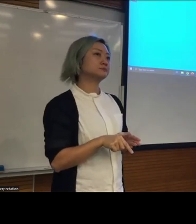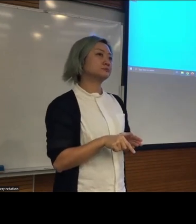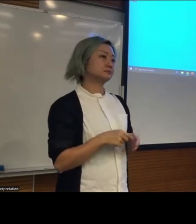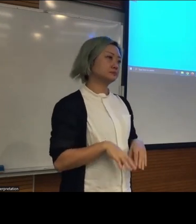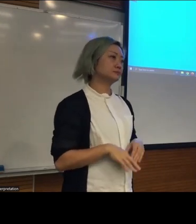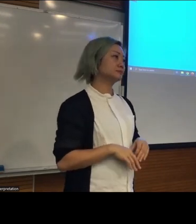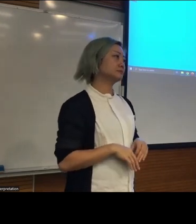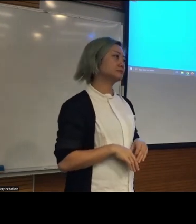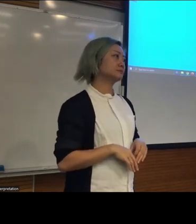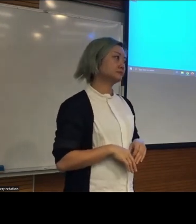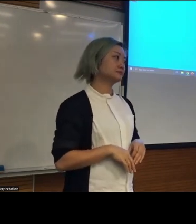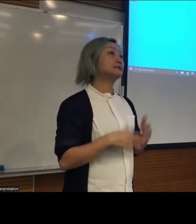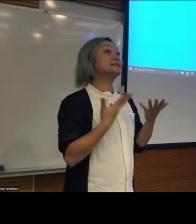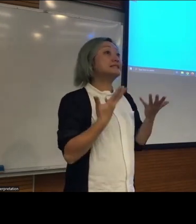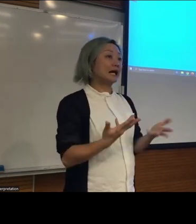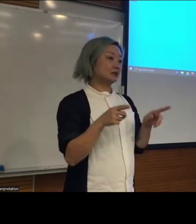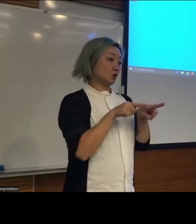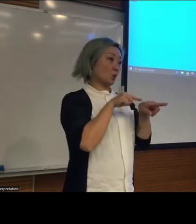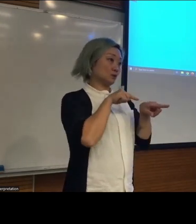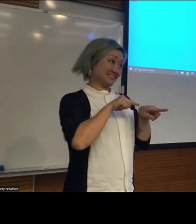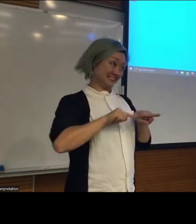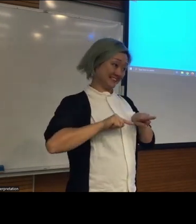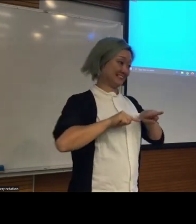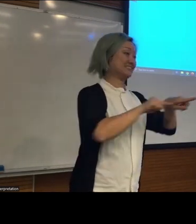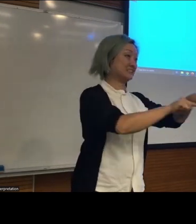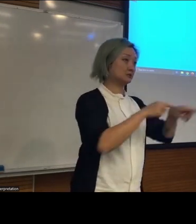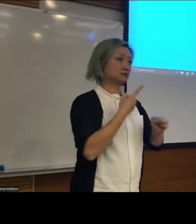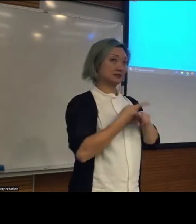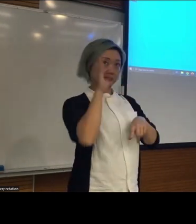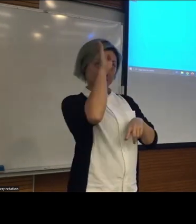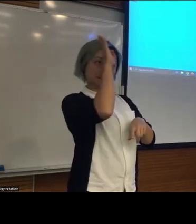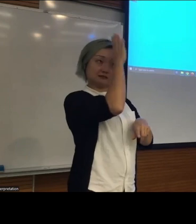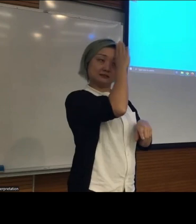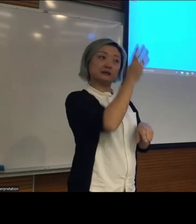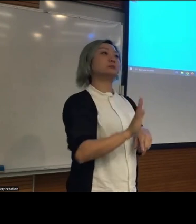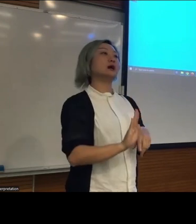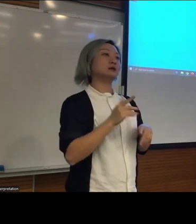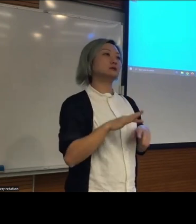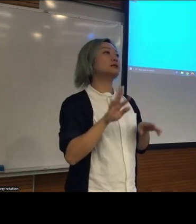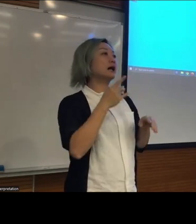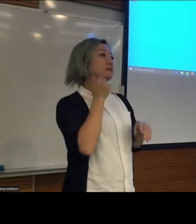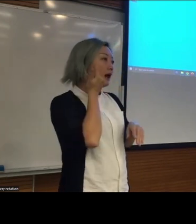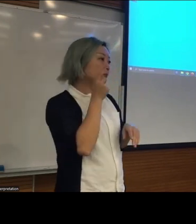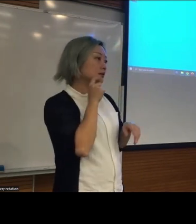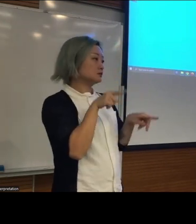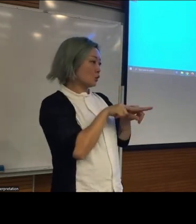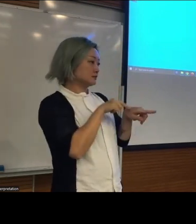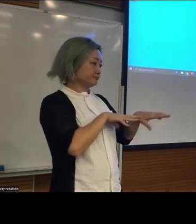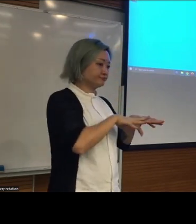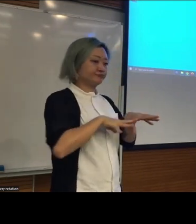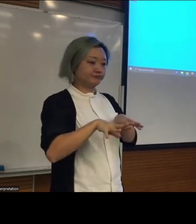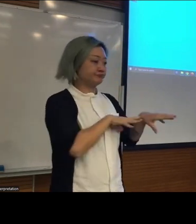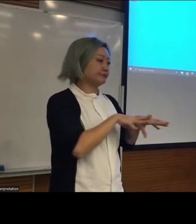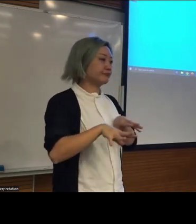said that actually in simultaneous interpreting, there's no real multitasking, but more like microtasking. I wonder what's your take on that? Thank